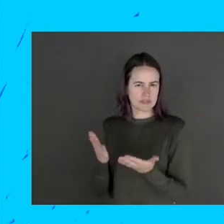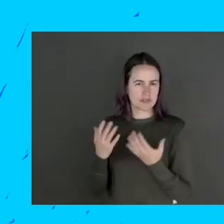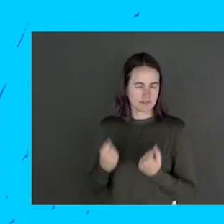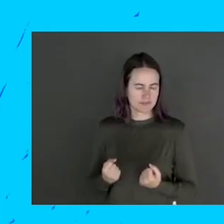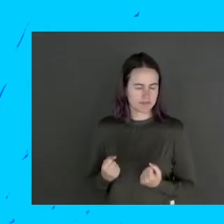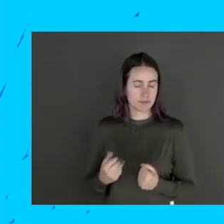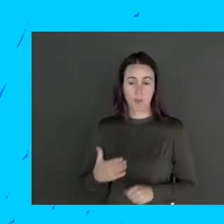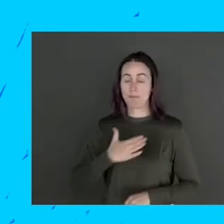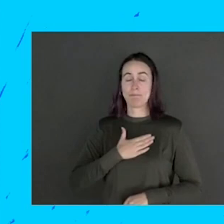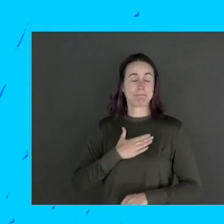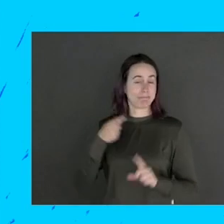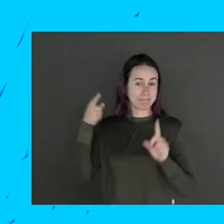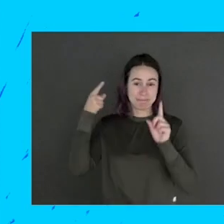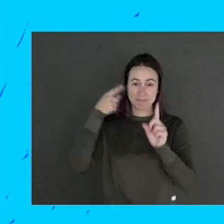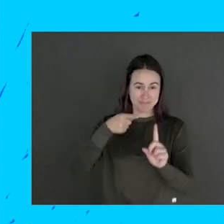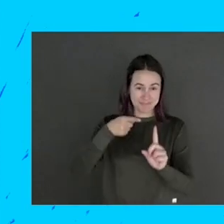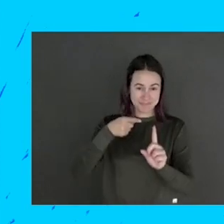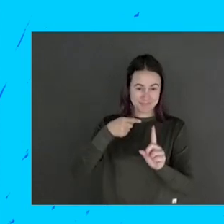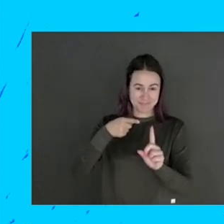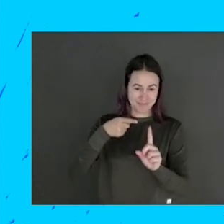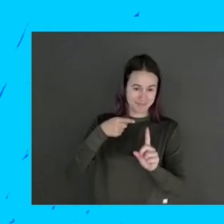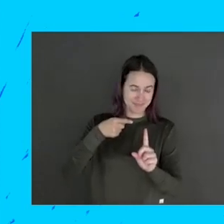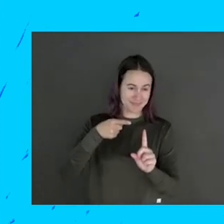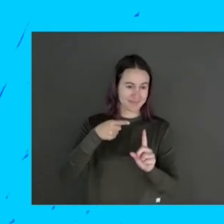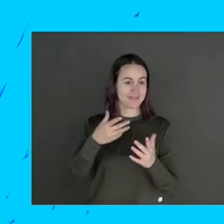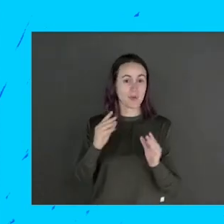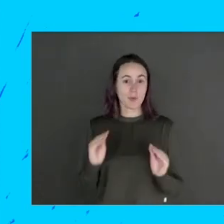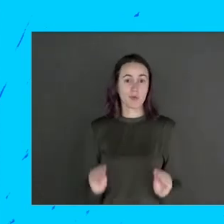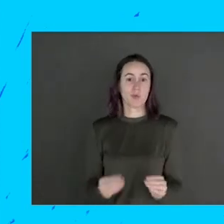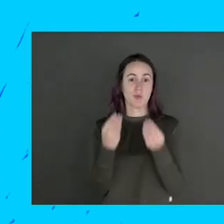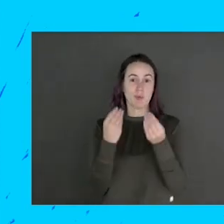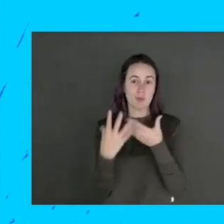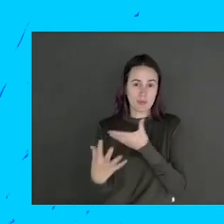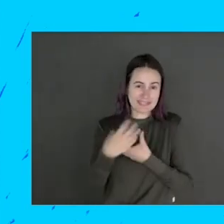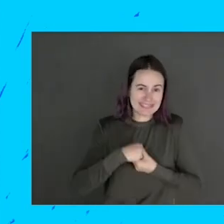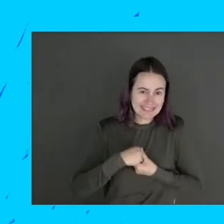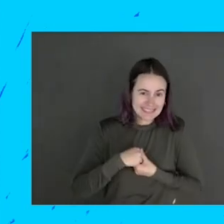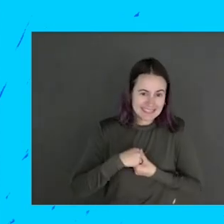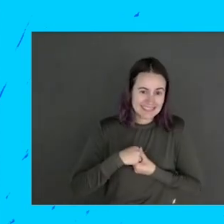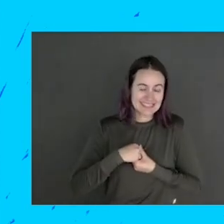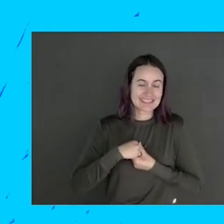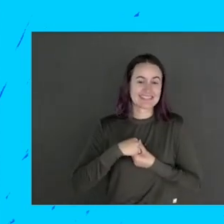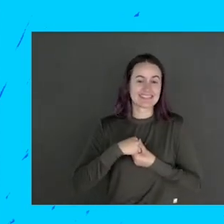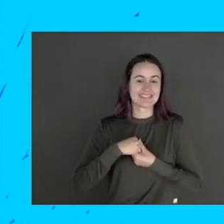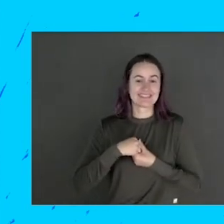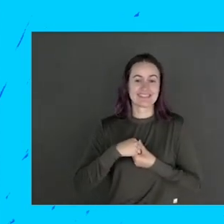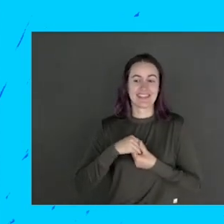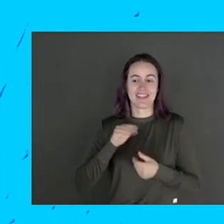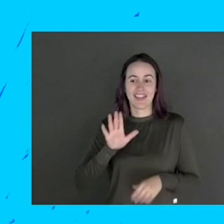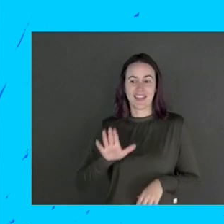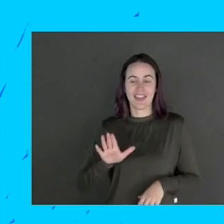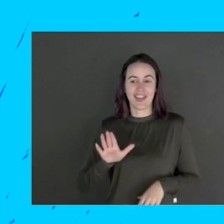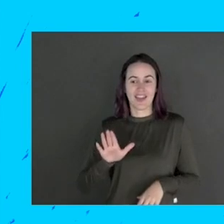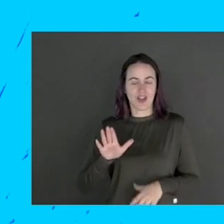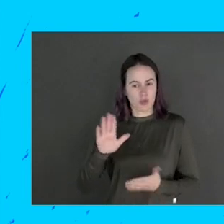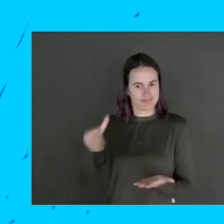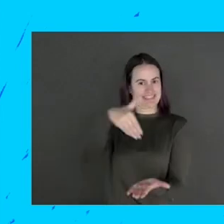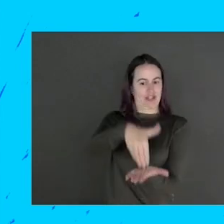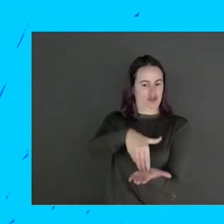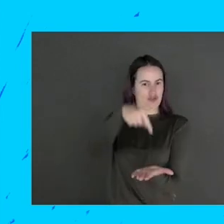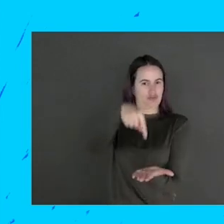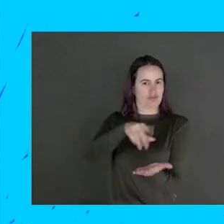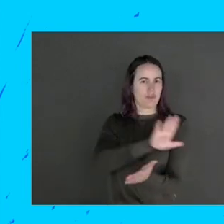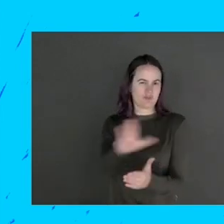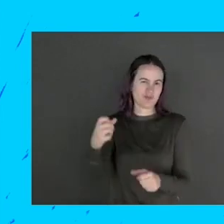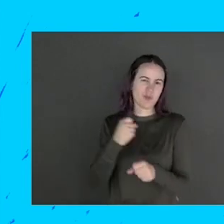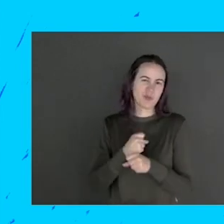I'm saying is that involving and making sure that the young persons are at the center of whatever we